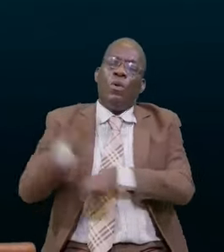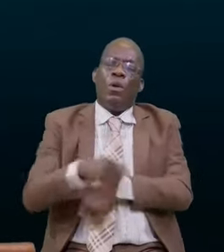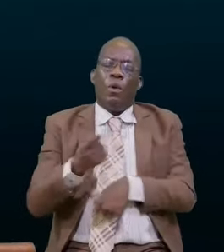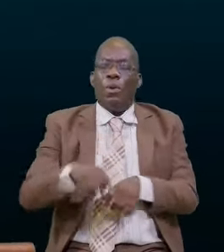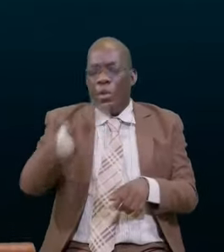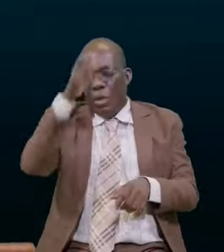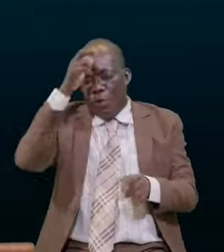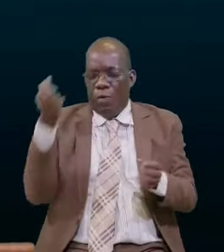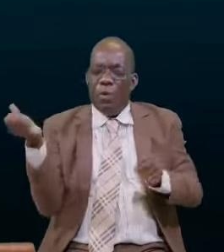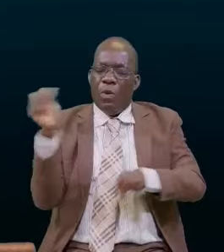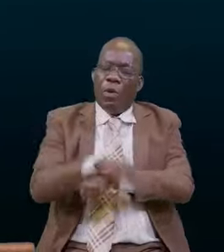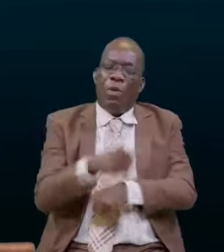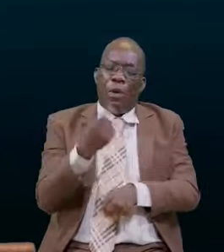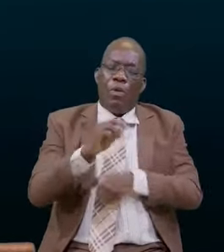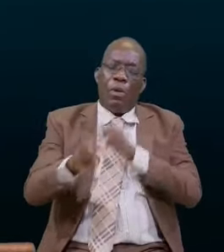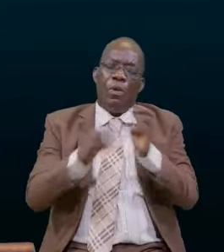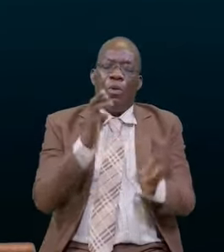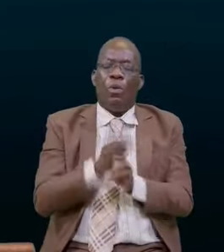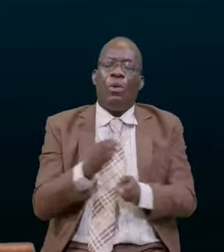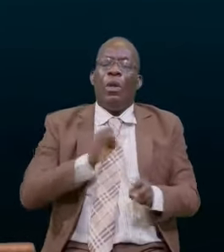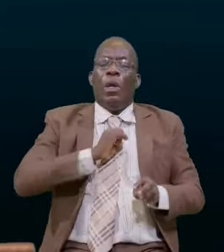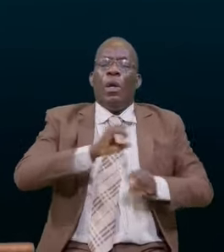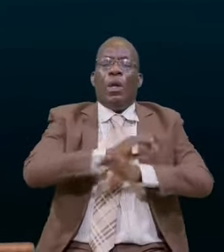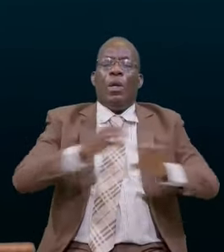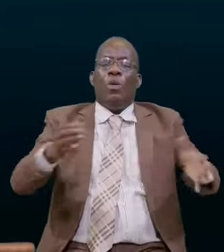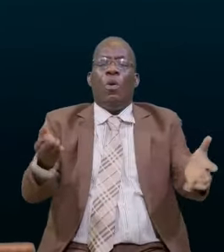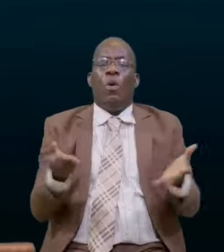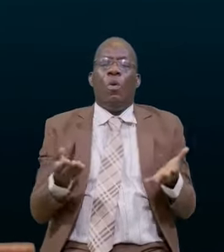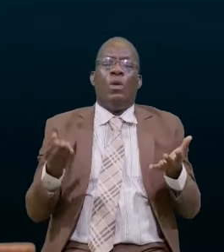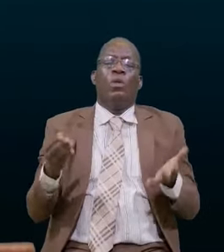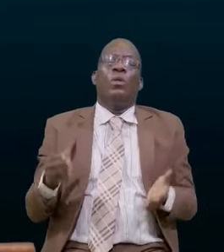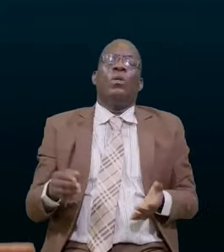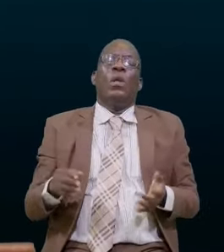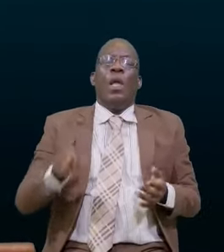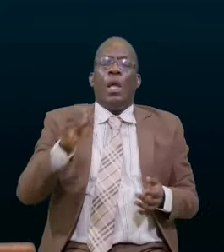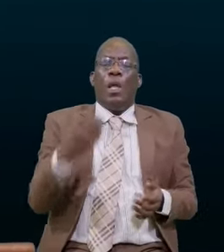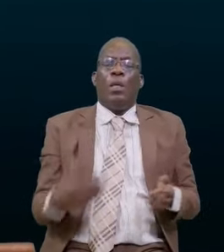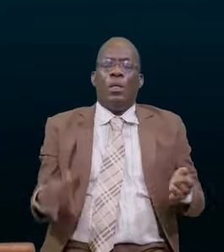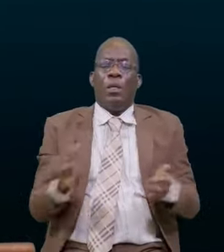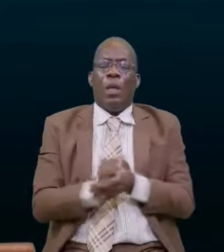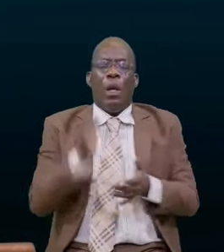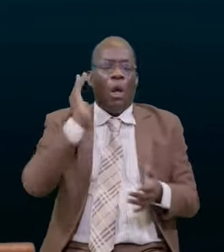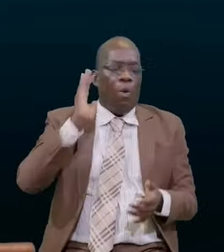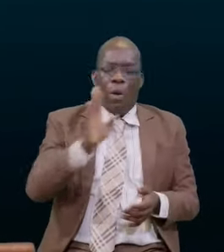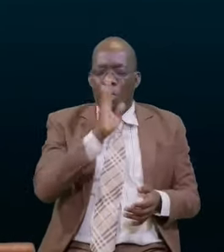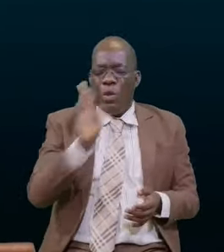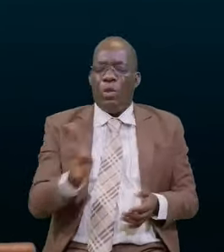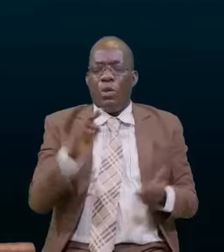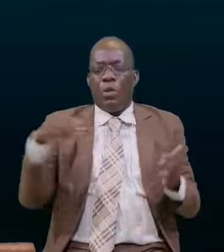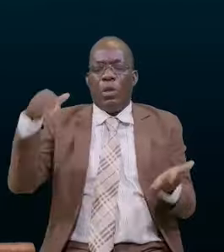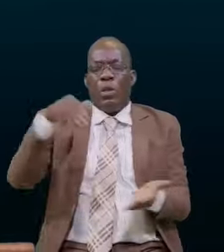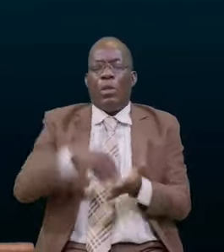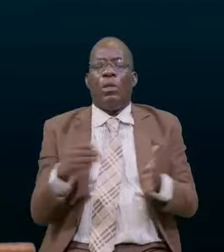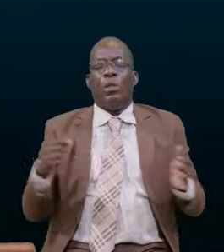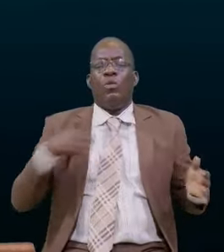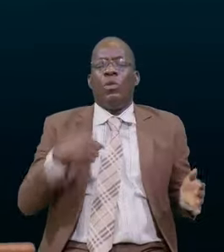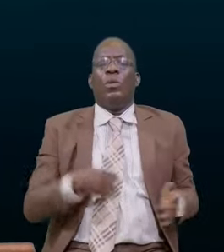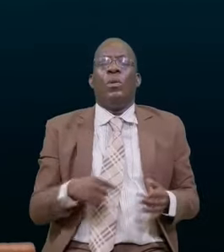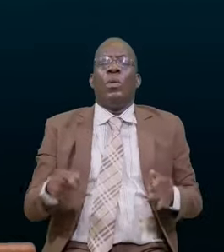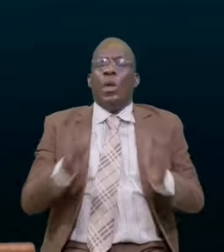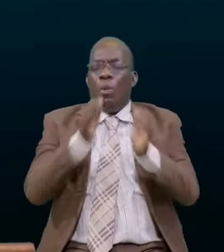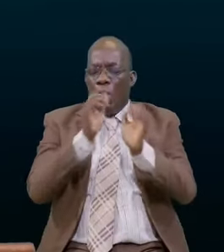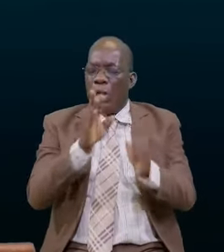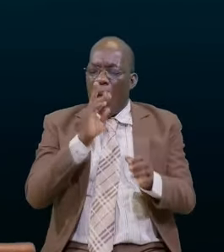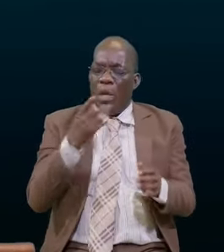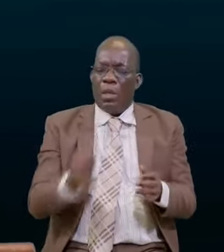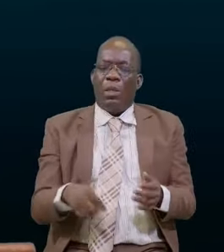heaven I don't want the door of Heaven to be closed against me because the word of God says blessed are the Pure Heart for they shall see God if you have been defied